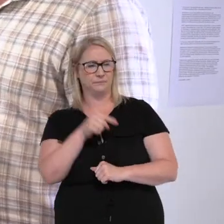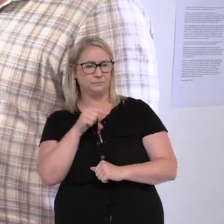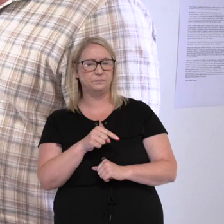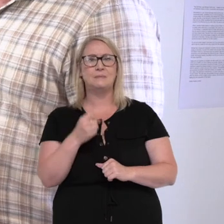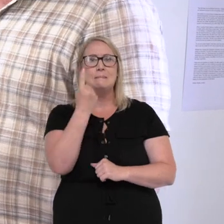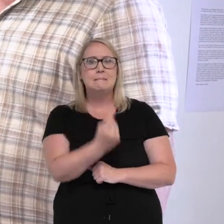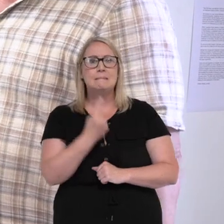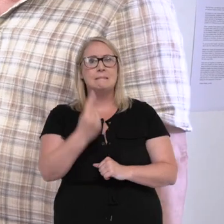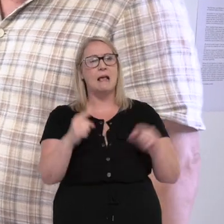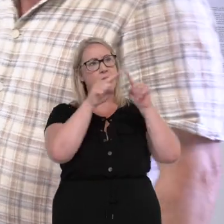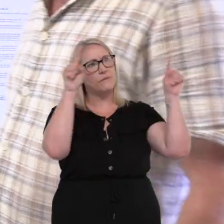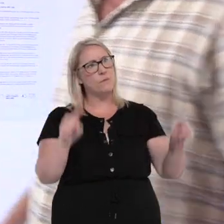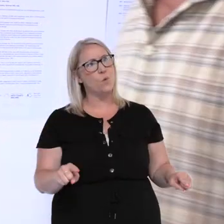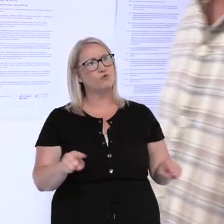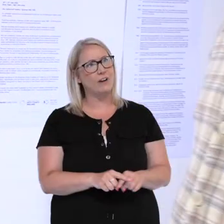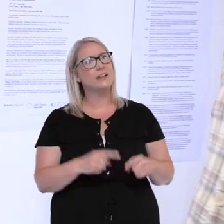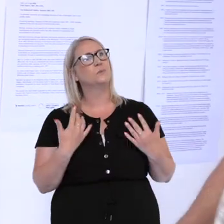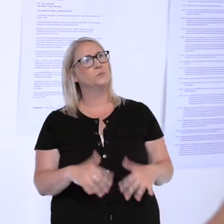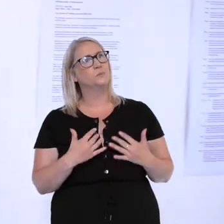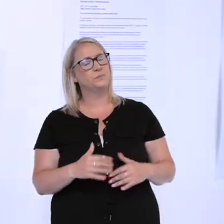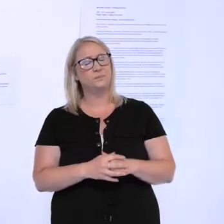is an early self-portrait of Michael.